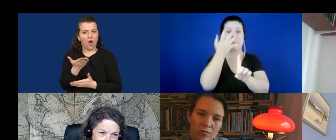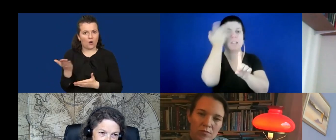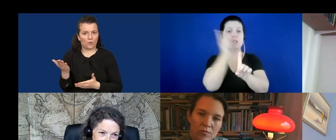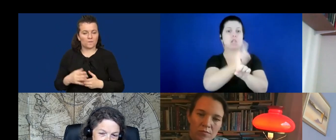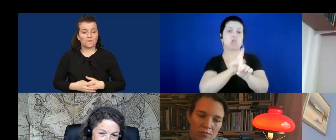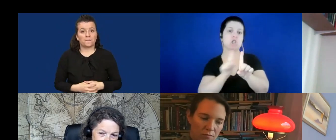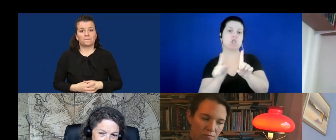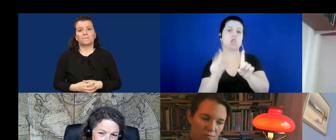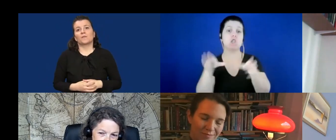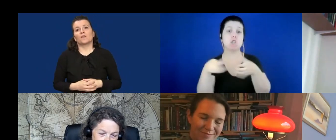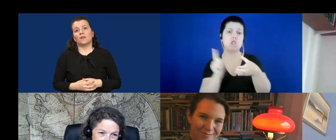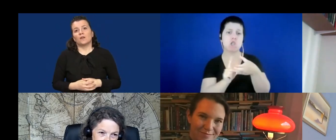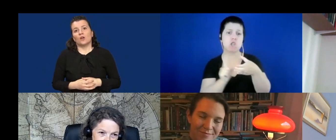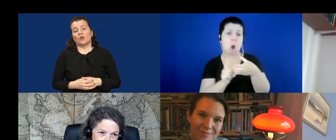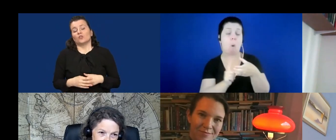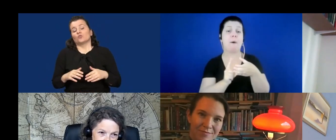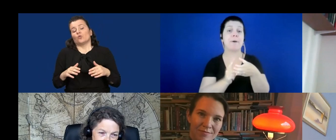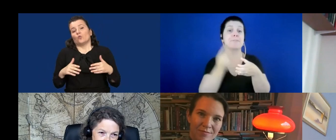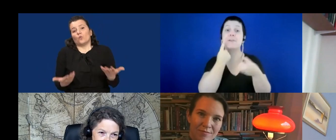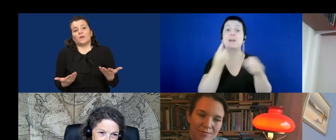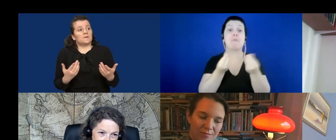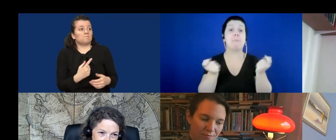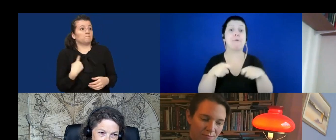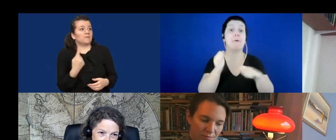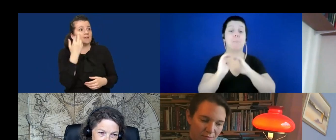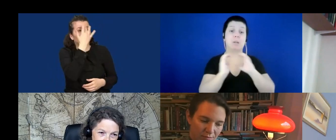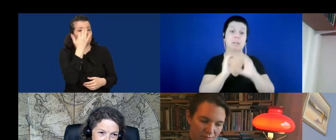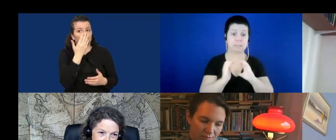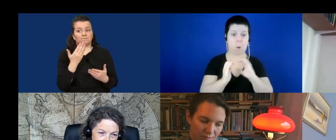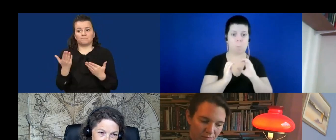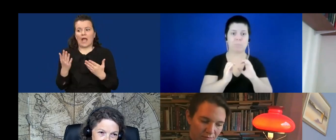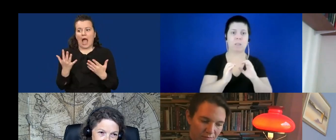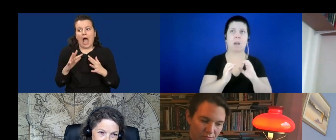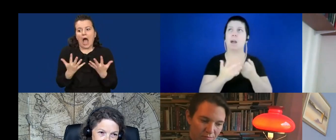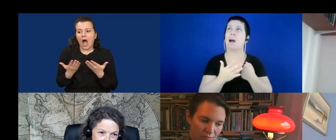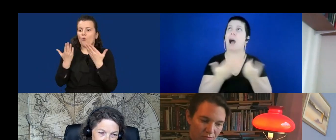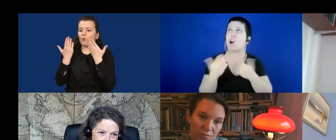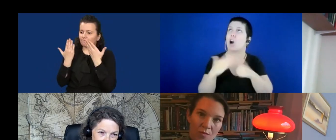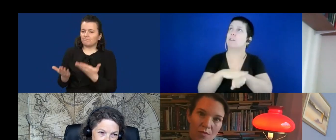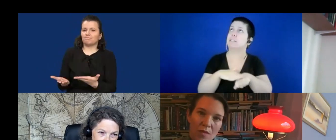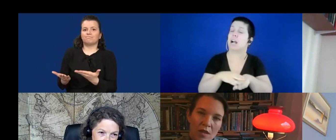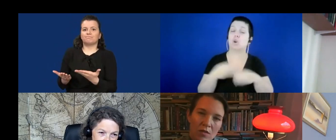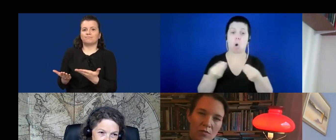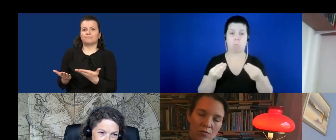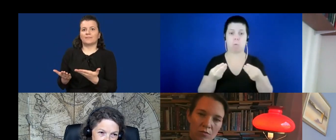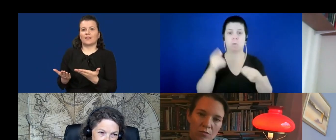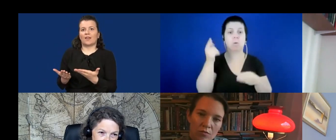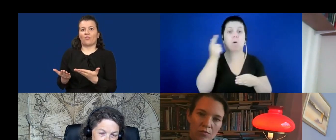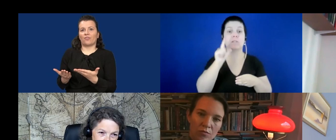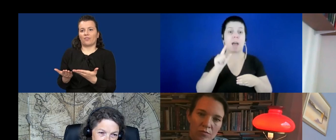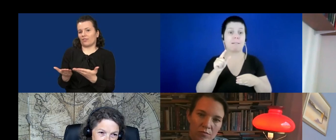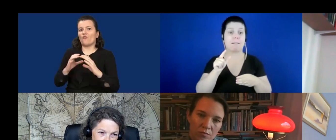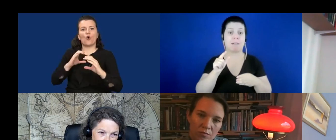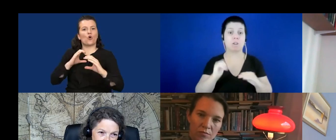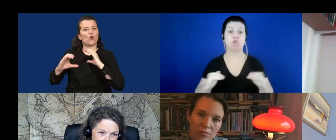wider conversations that we can then have around how we get to a place where the competency levels of